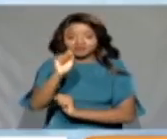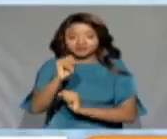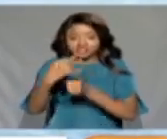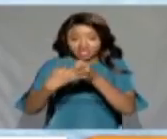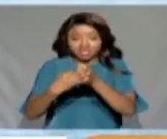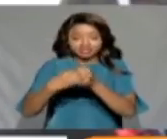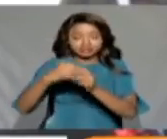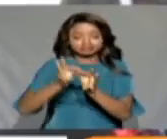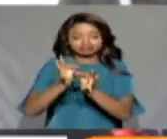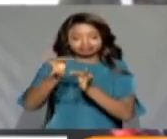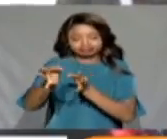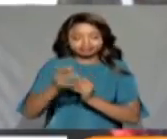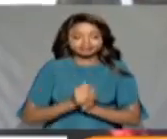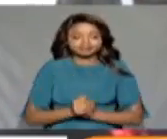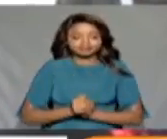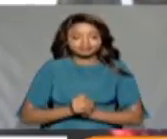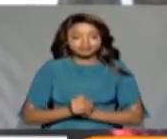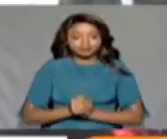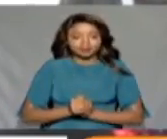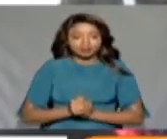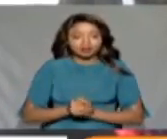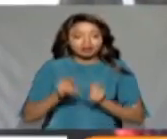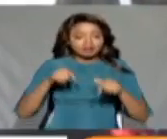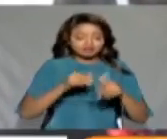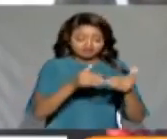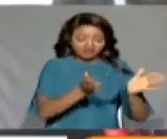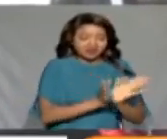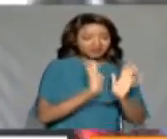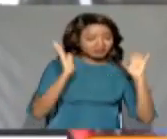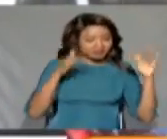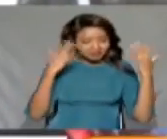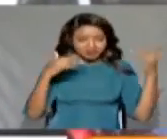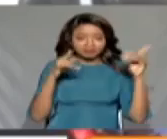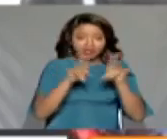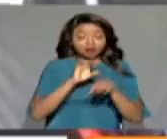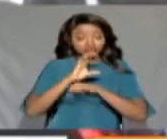the seabed, and ends a family's agonizing search and a